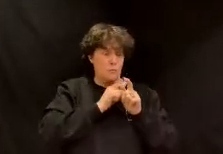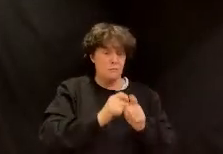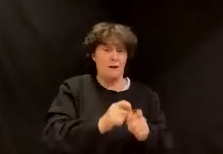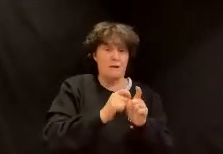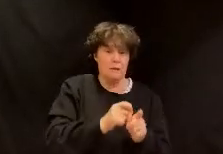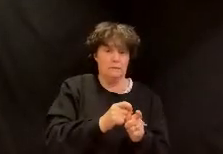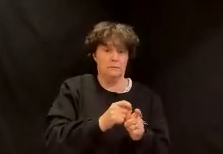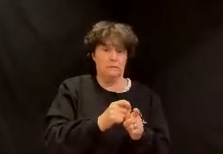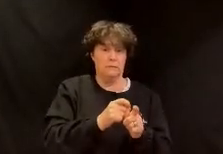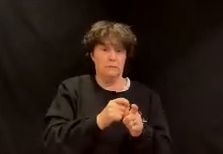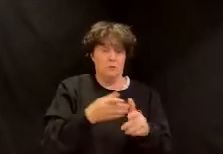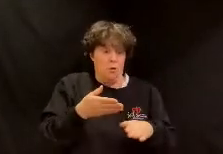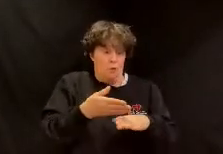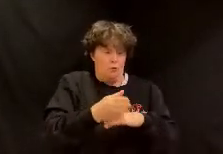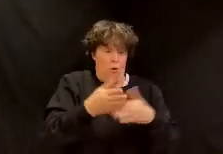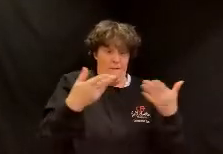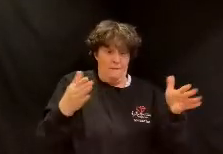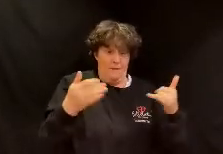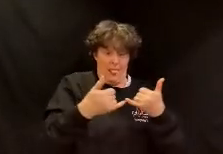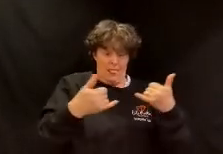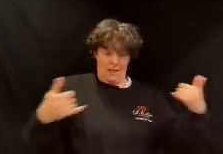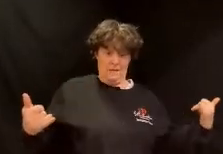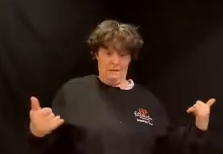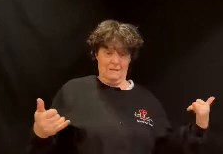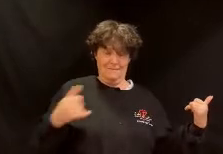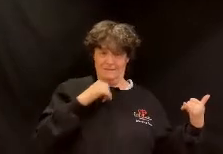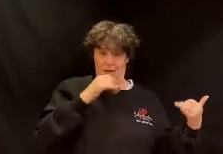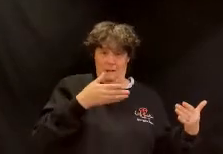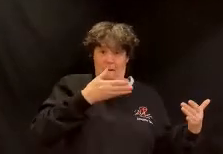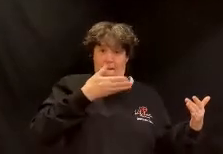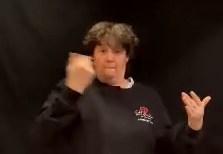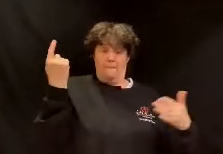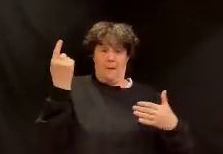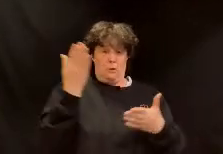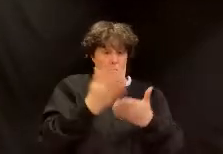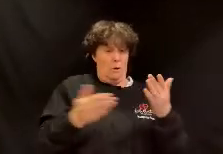But crossing the finish line was not the greatest part of my day.